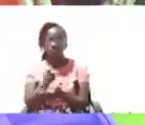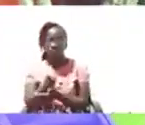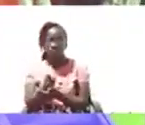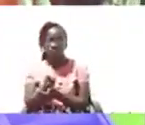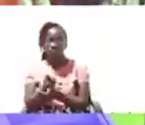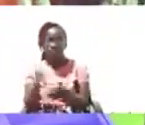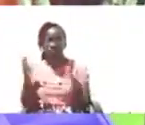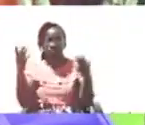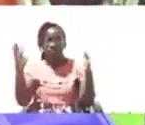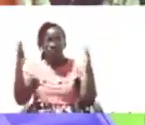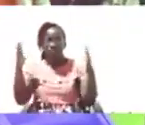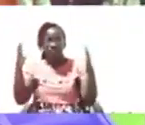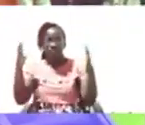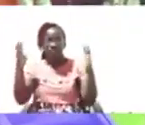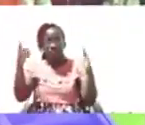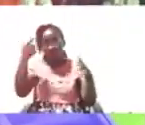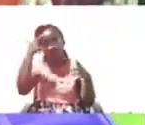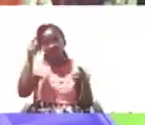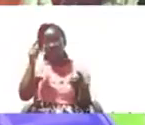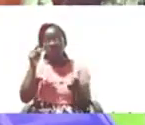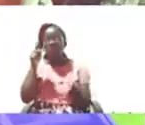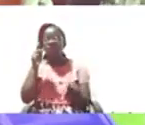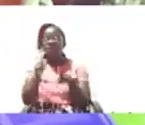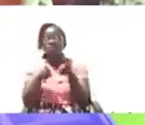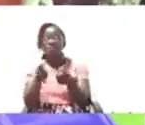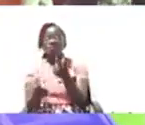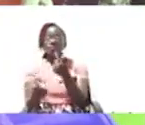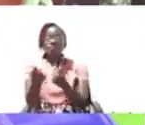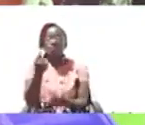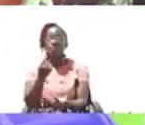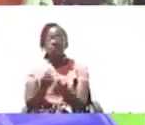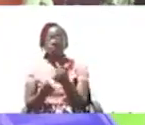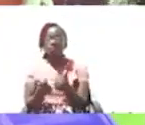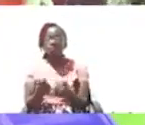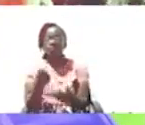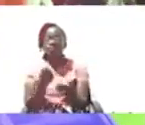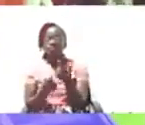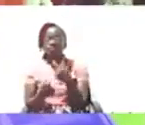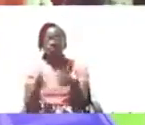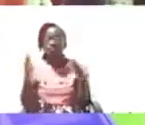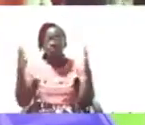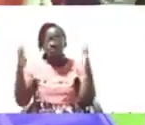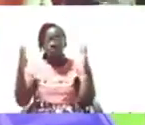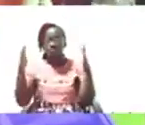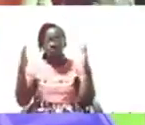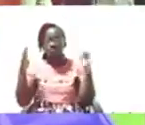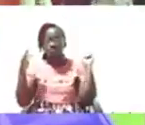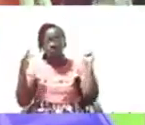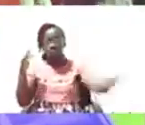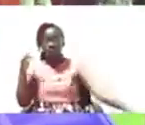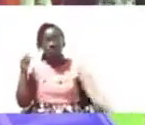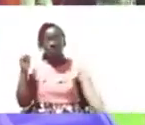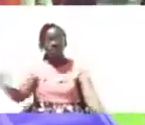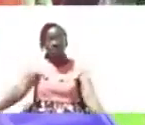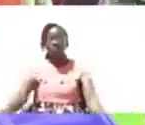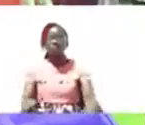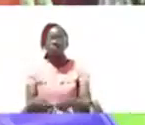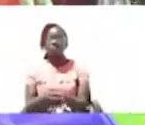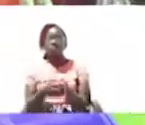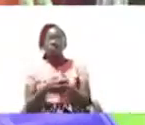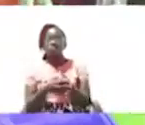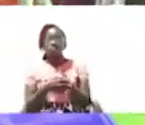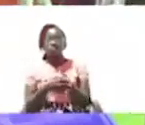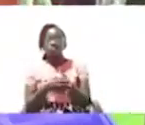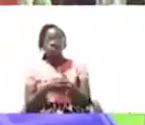Bonsama emrantia ebe bonsama. Push your hands together for the gentleman. Hey, you see the coordinator, your